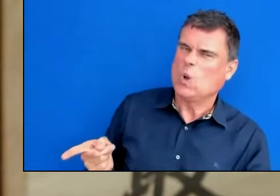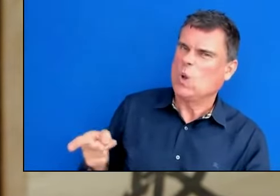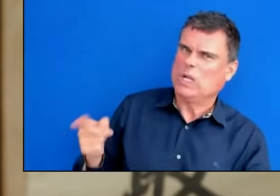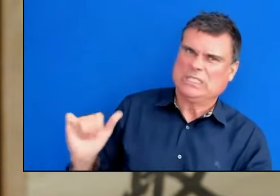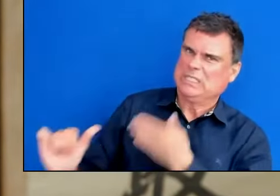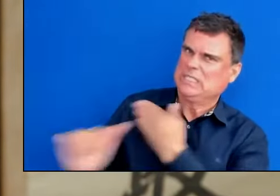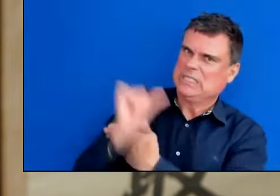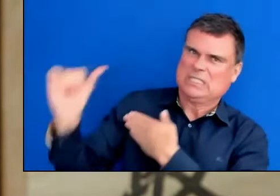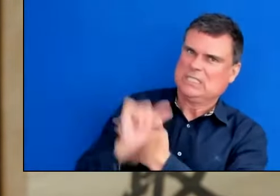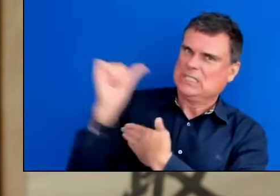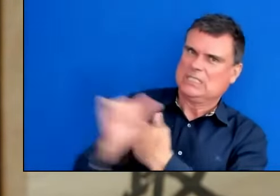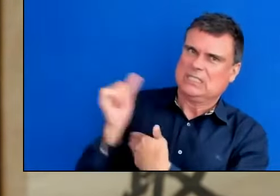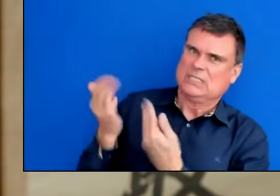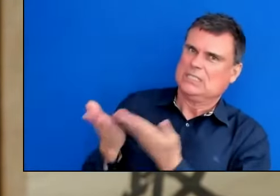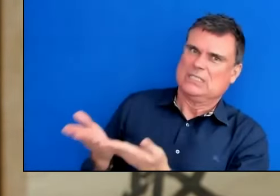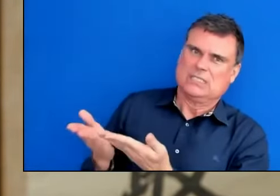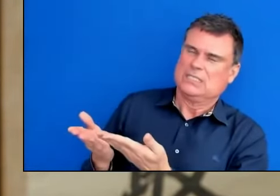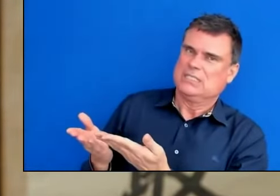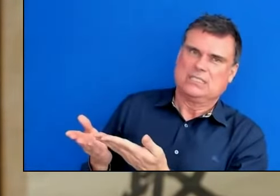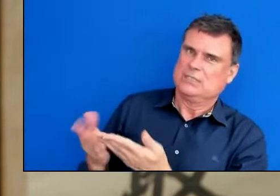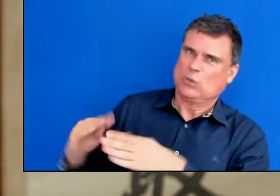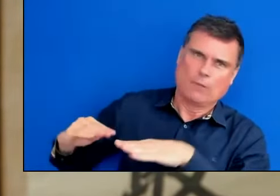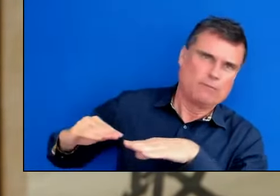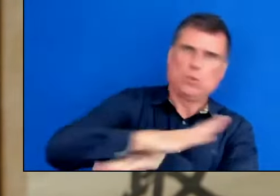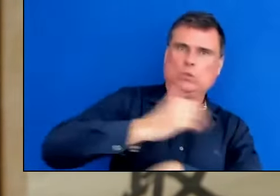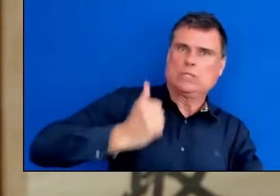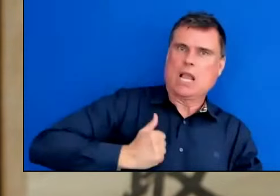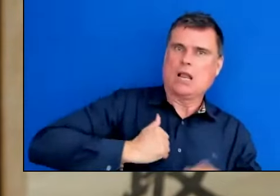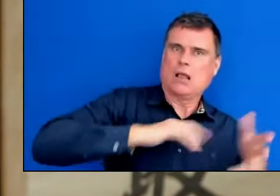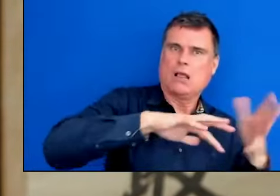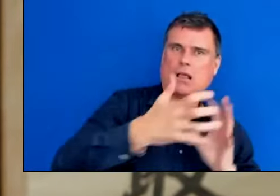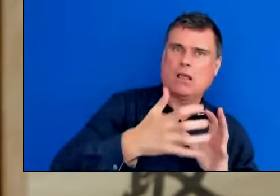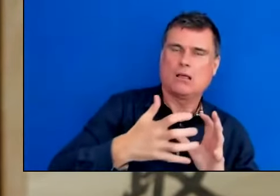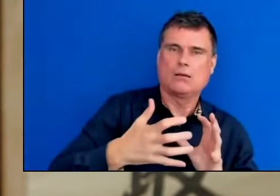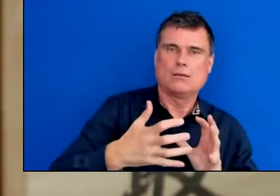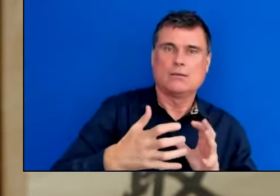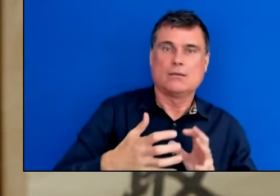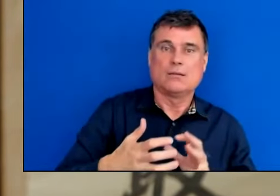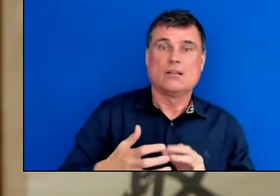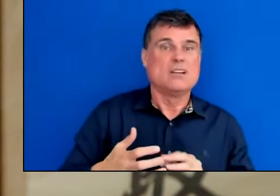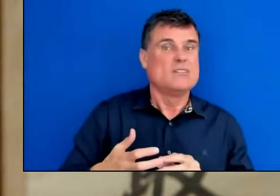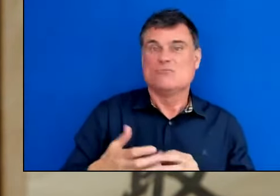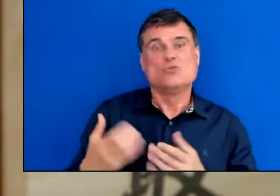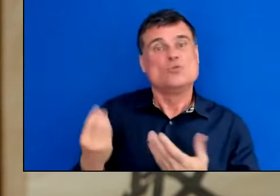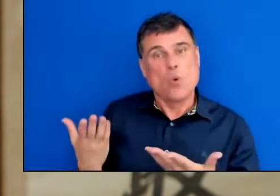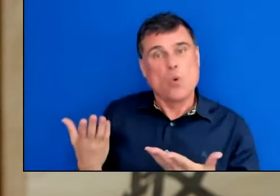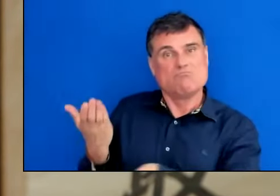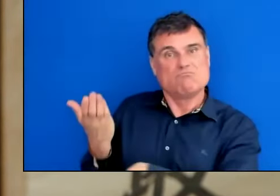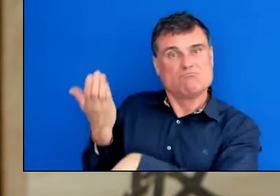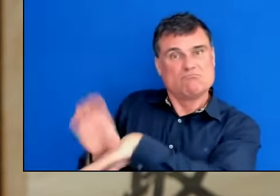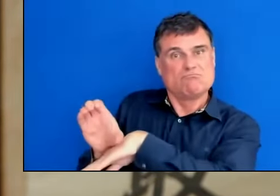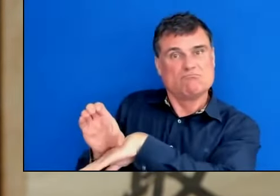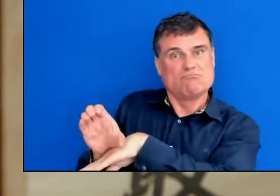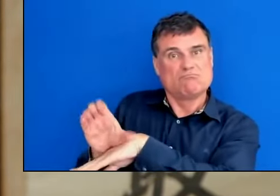risk to the country. And thereby, we were interned and we